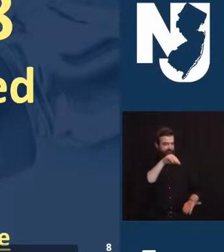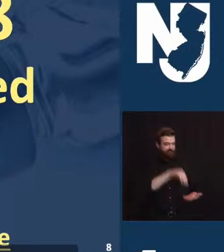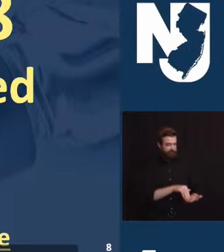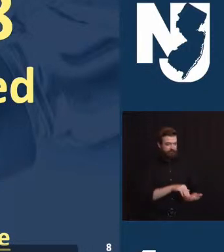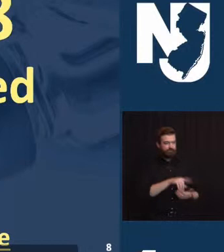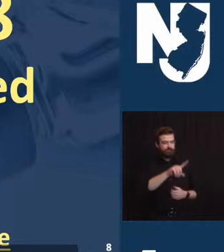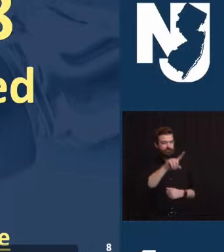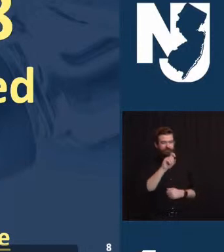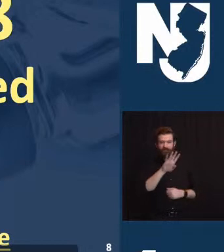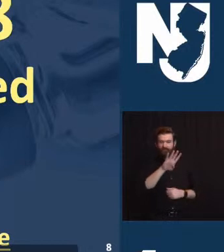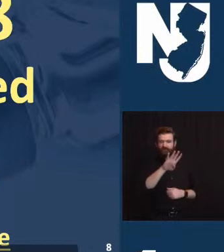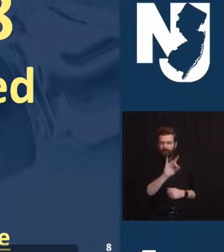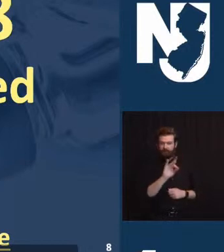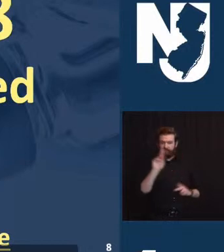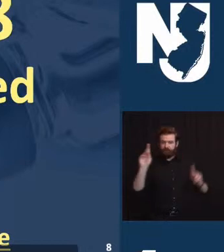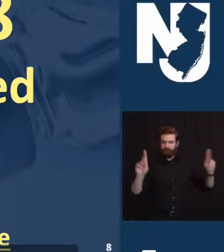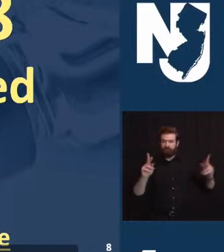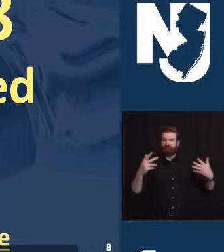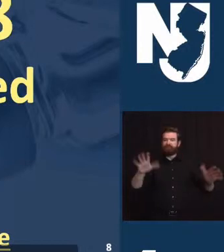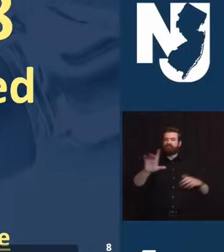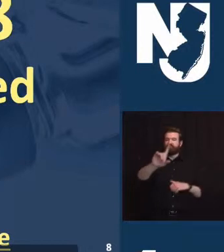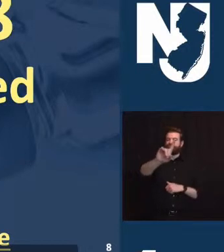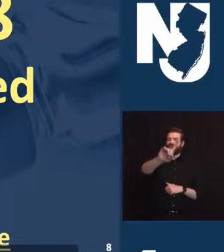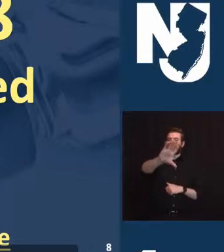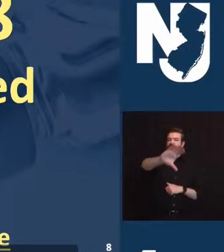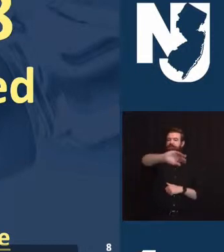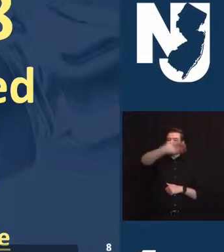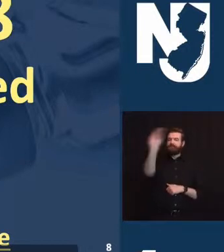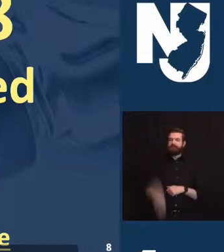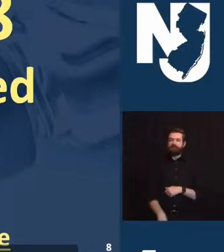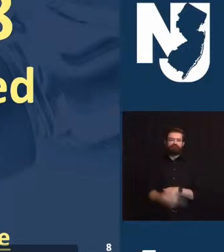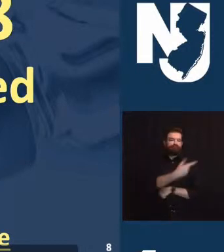3,867,148 people being fully vaccinated. You